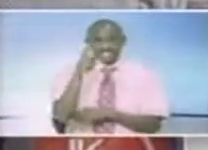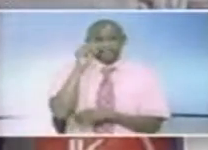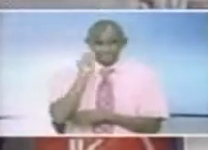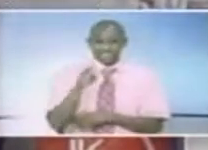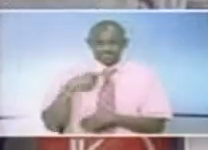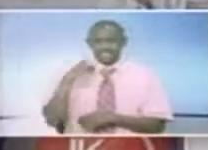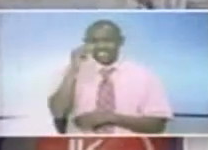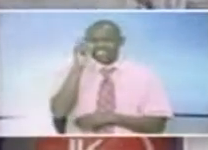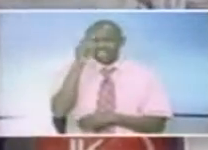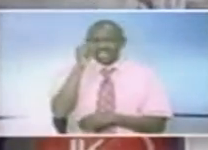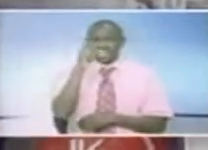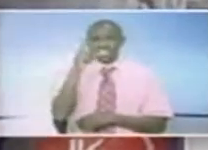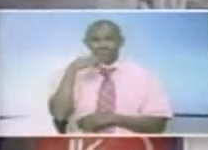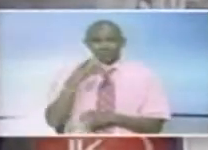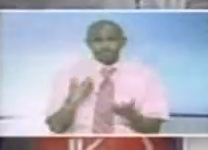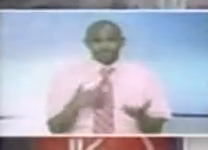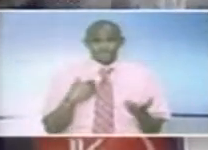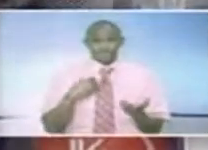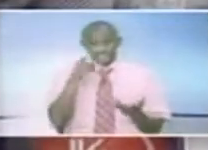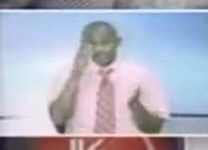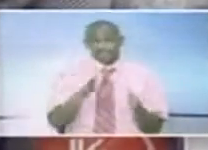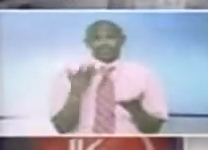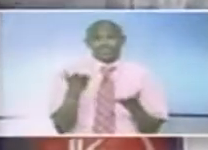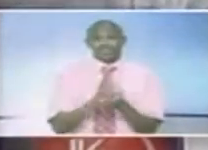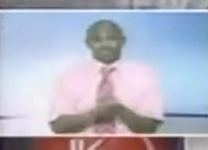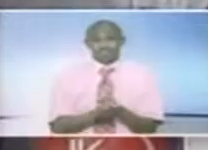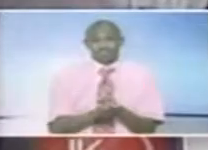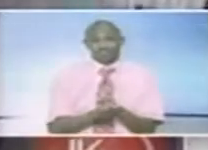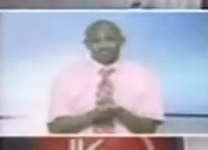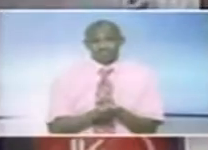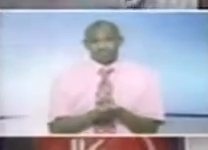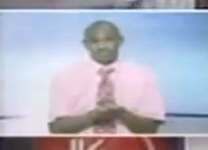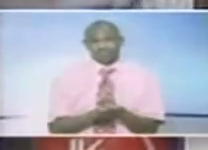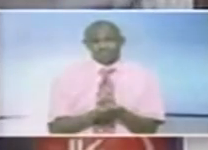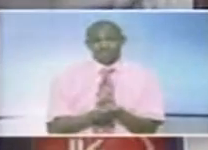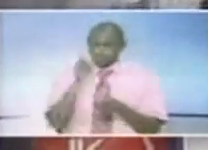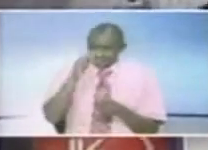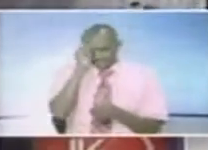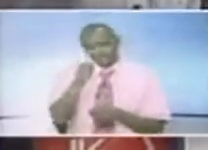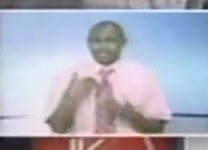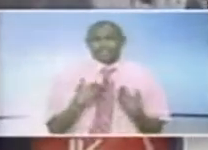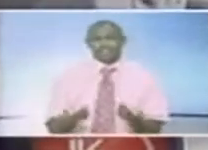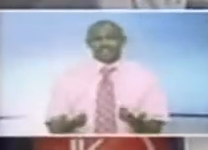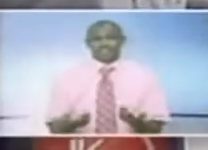the trend. Ala Kwani, you're doing PR for this guy now? Maybe. Oh, I know